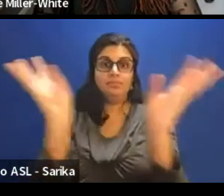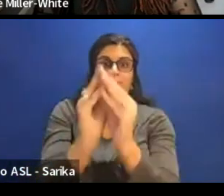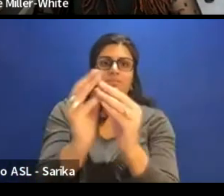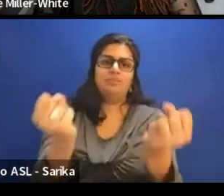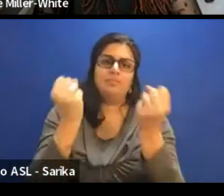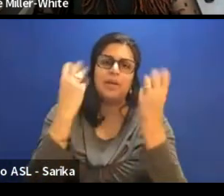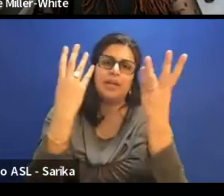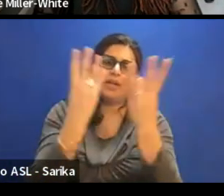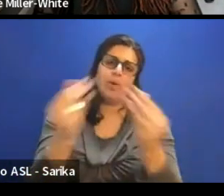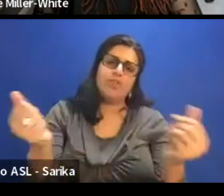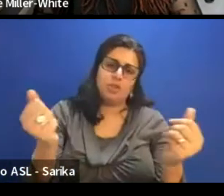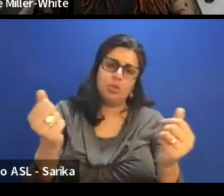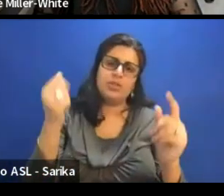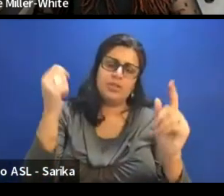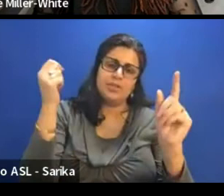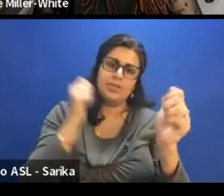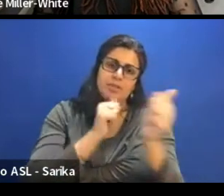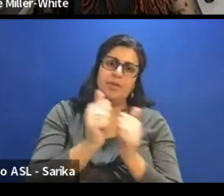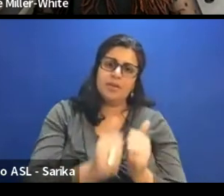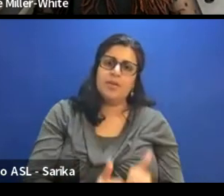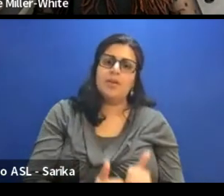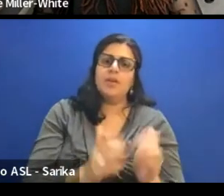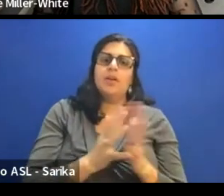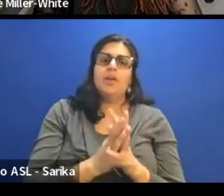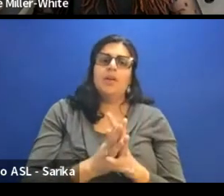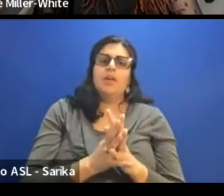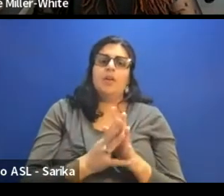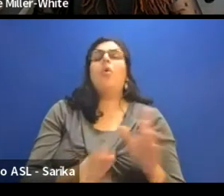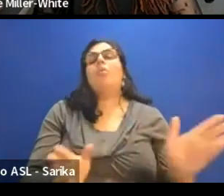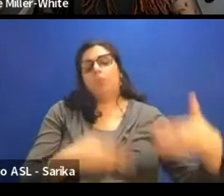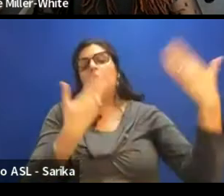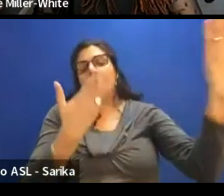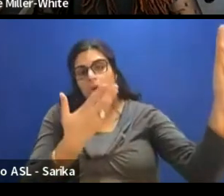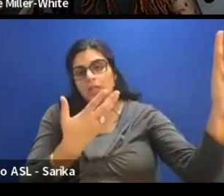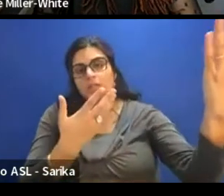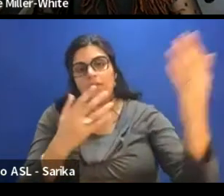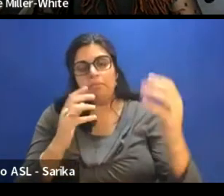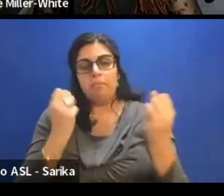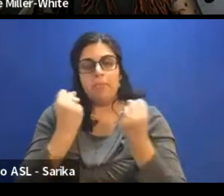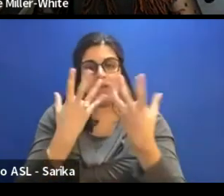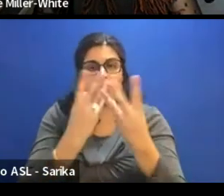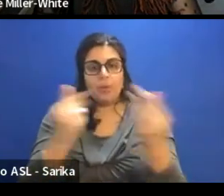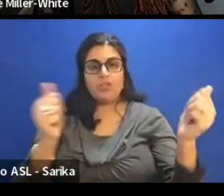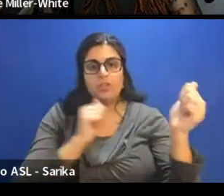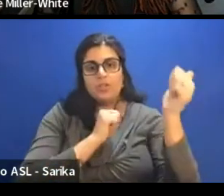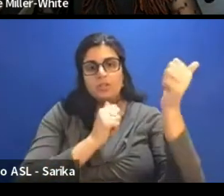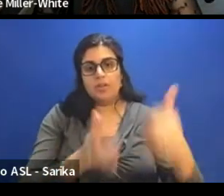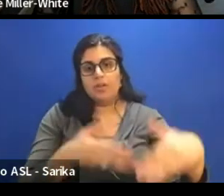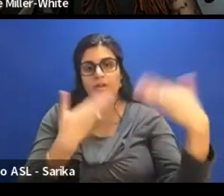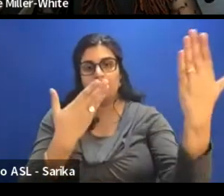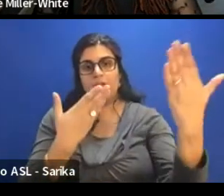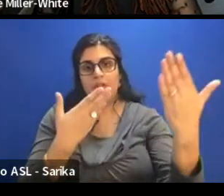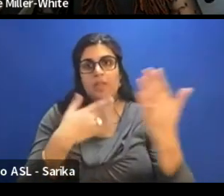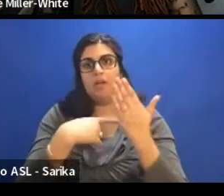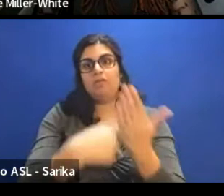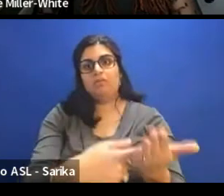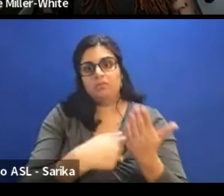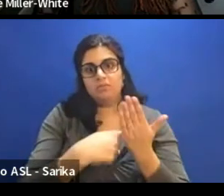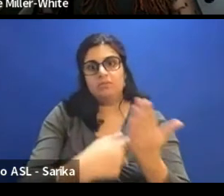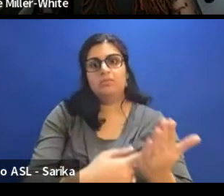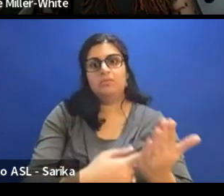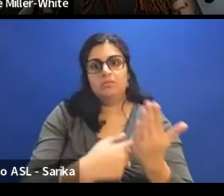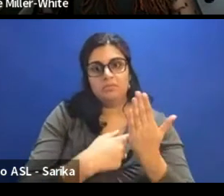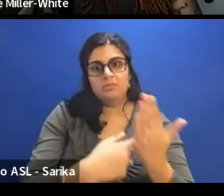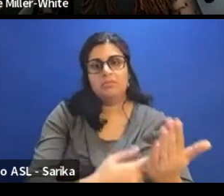resolutions that came up. And a lot of them were, you know, that were worked on for such a long time by so many people for